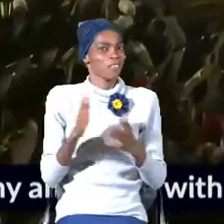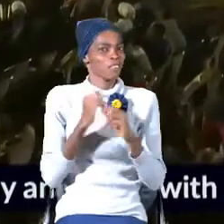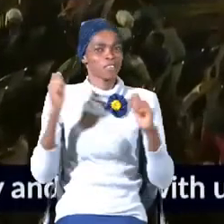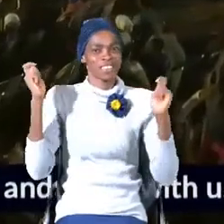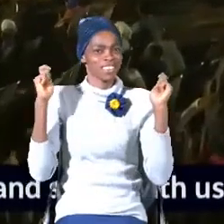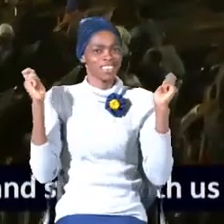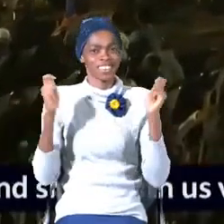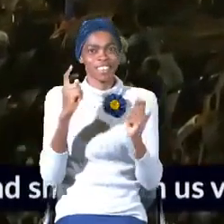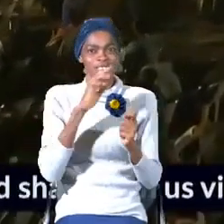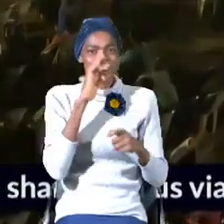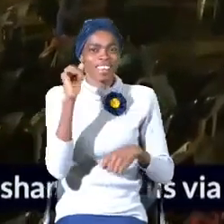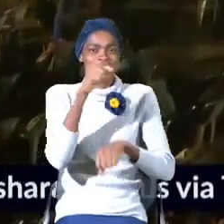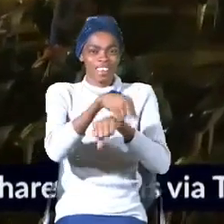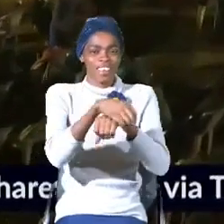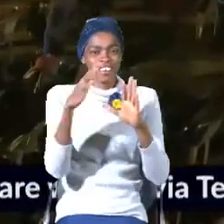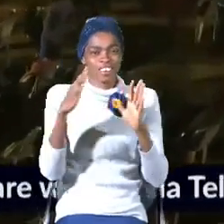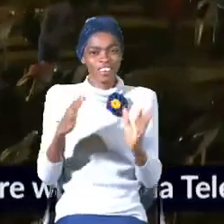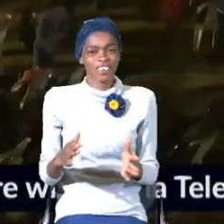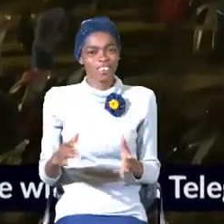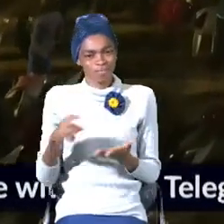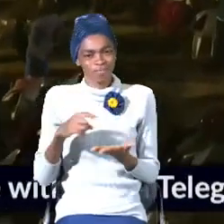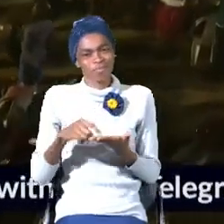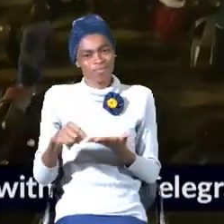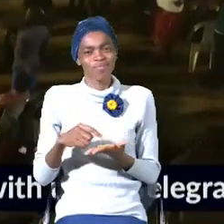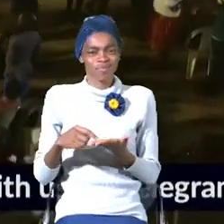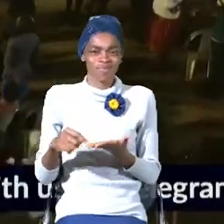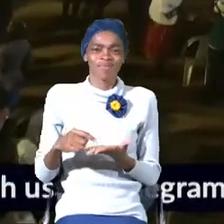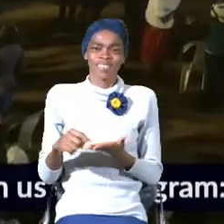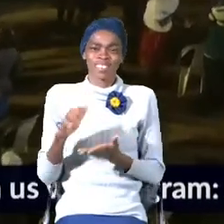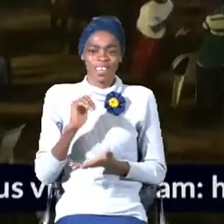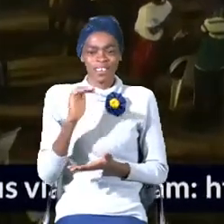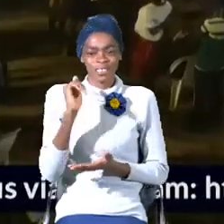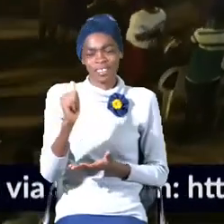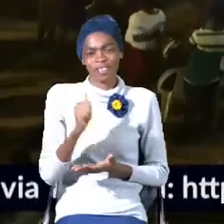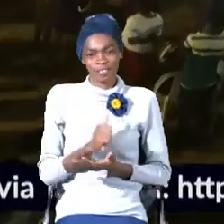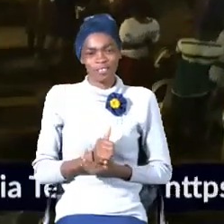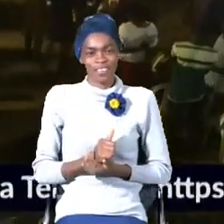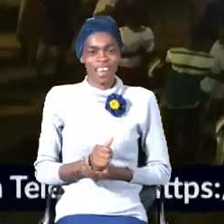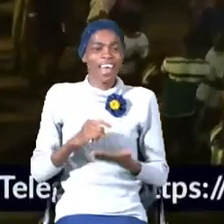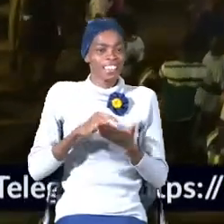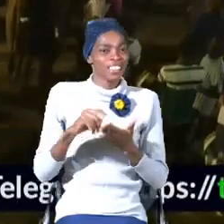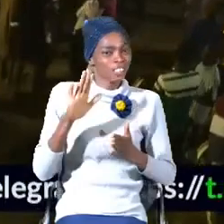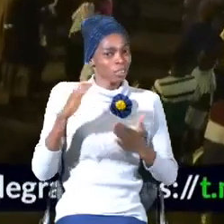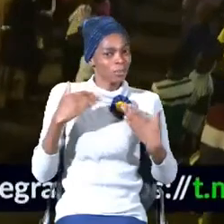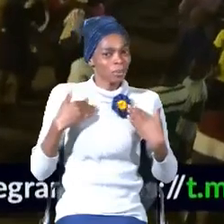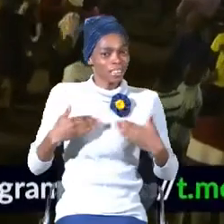a conqueror. Check up, check up, check up, check up. Check your body.